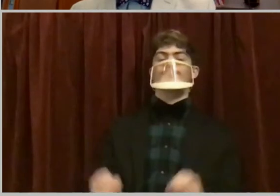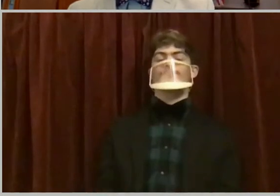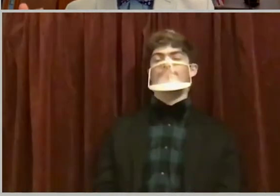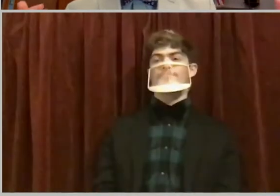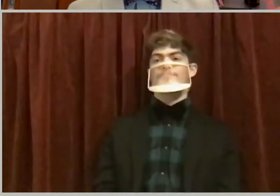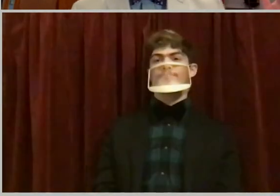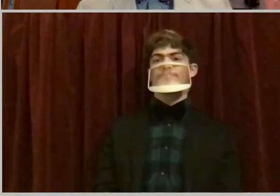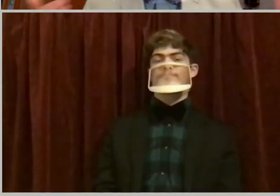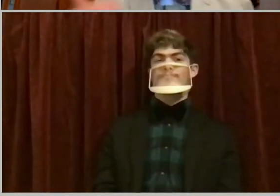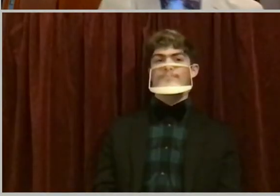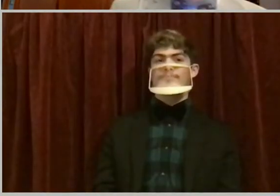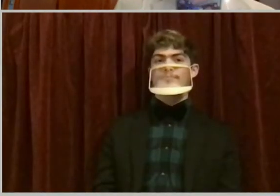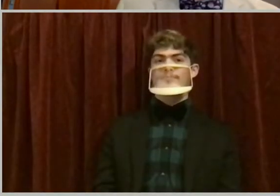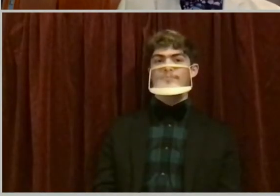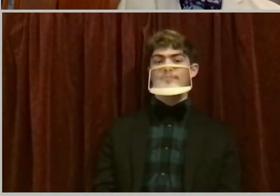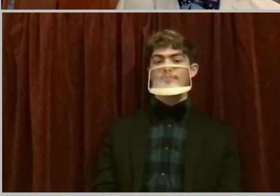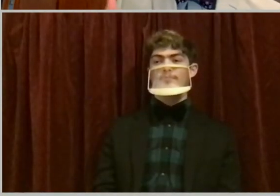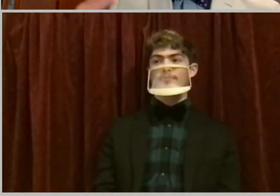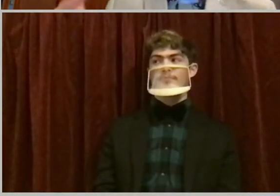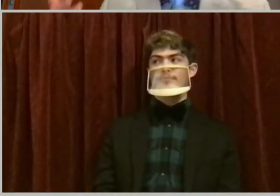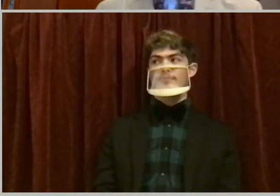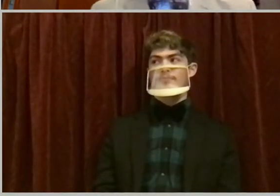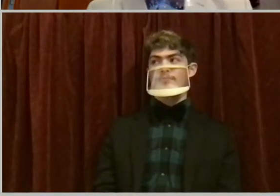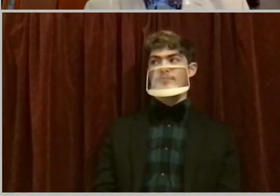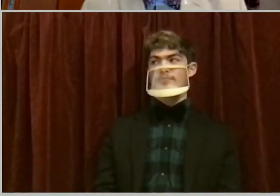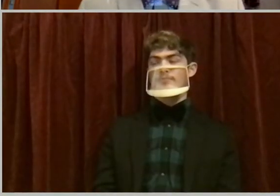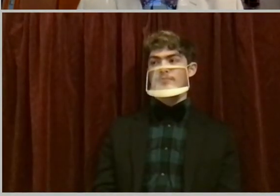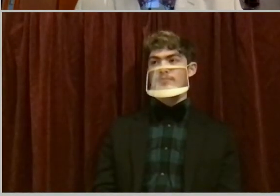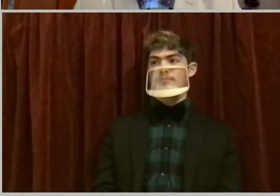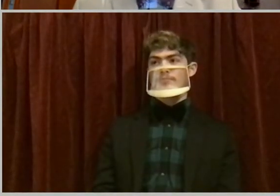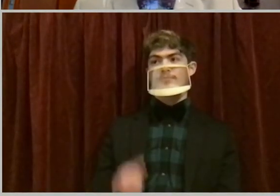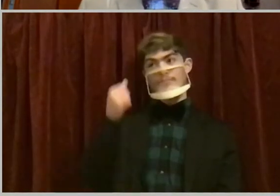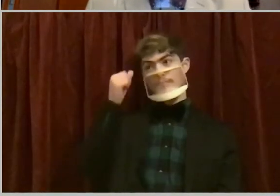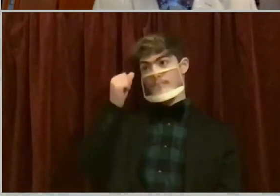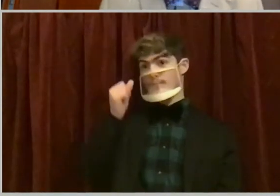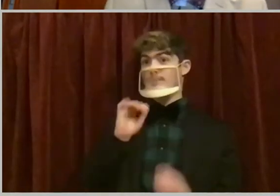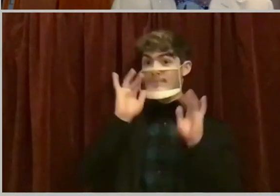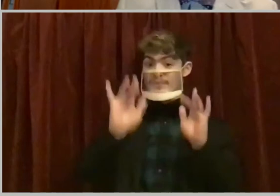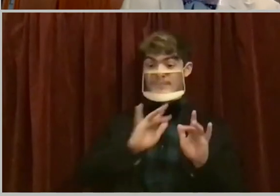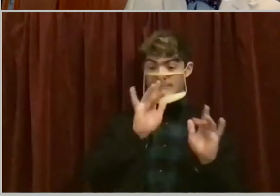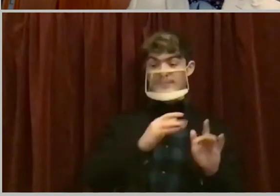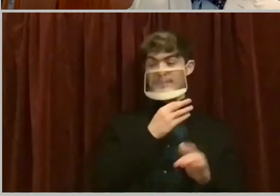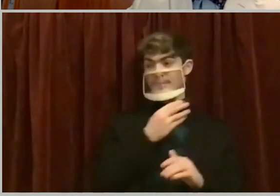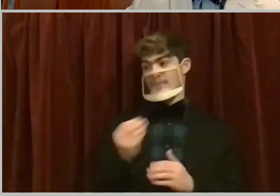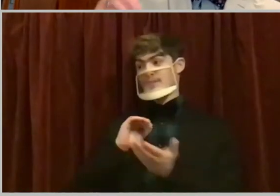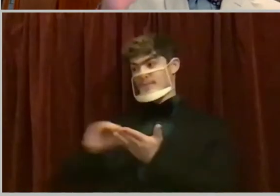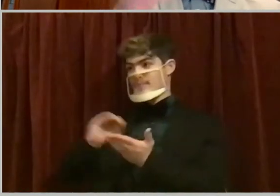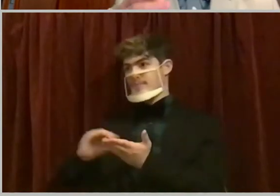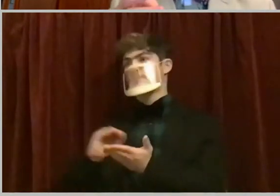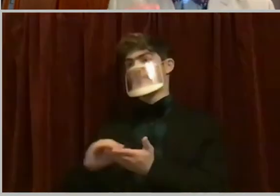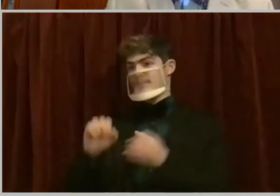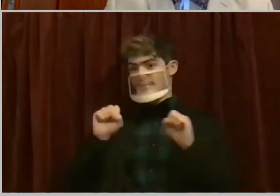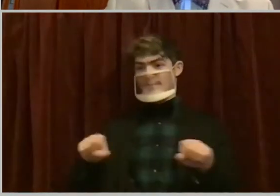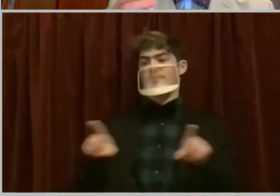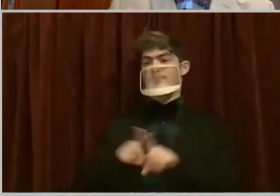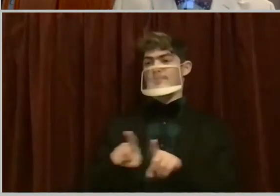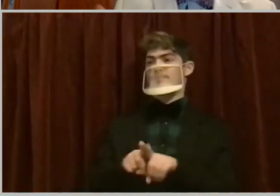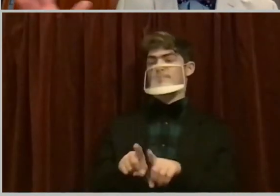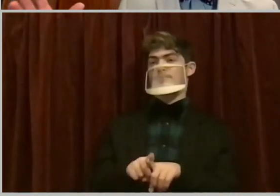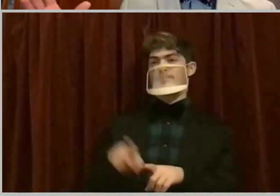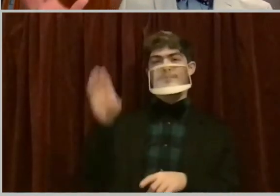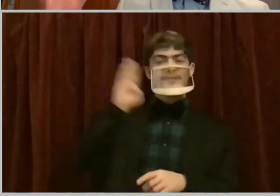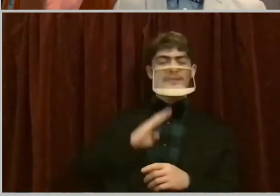link between compassion and pardon, but this time it's in reference to the wicked.